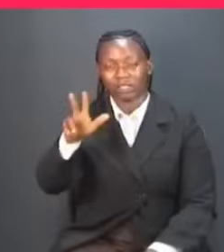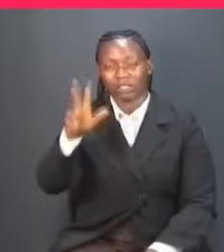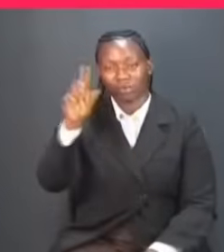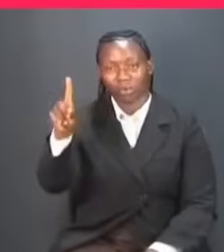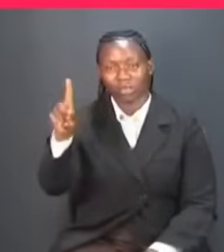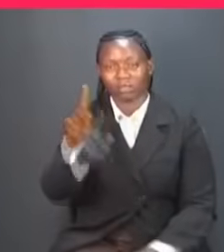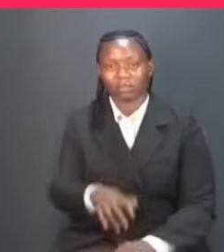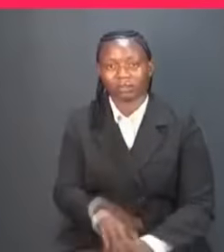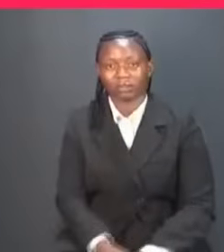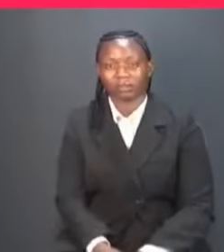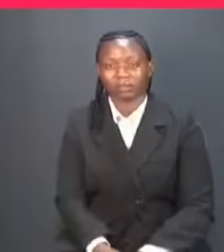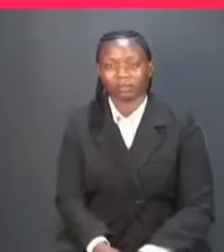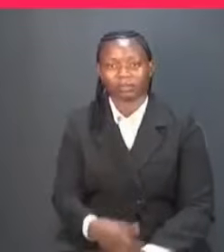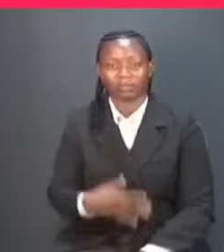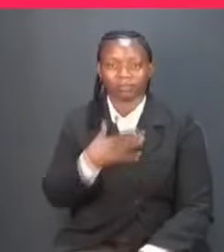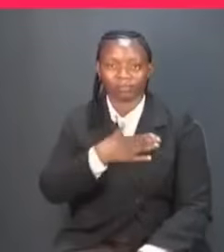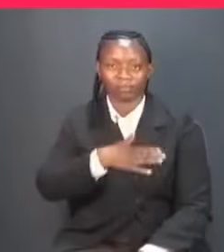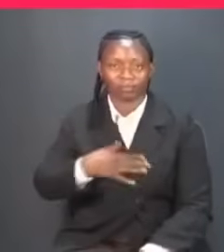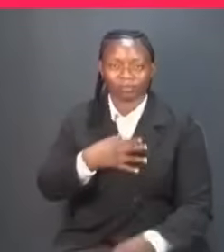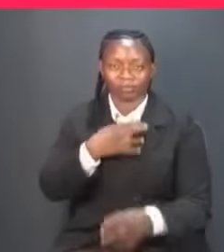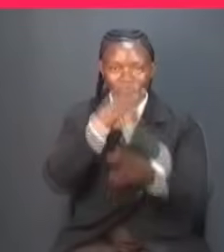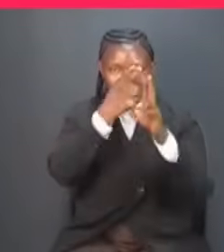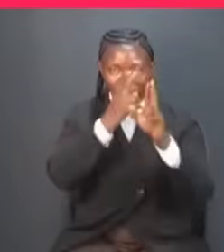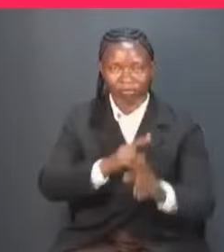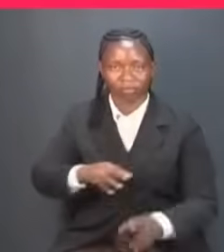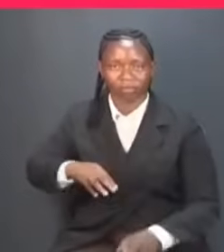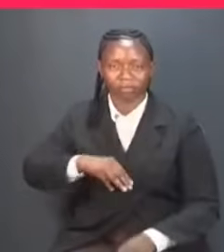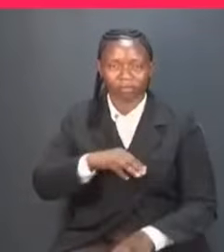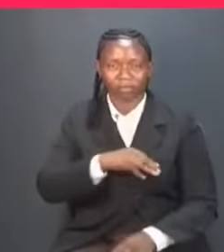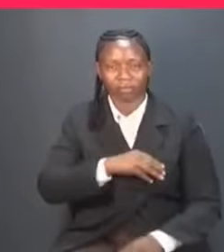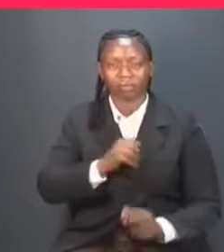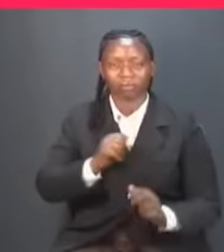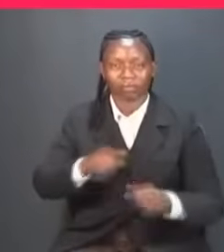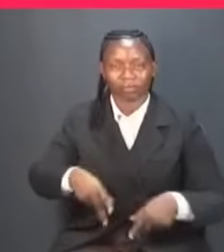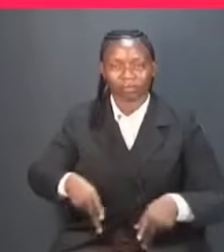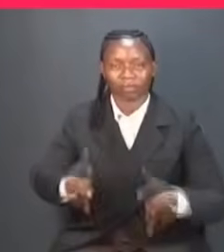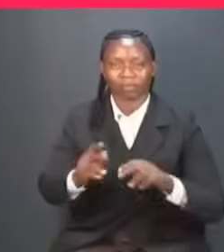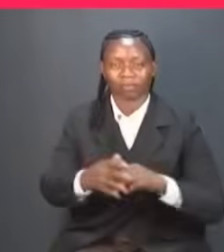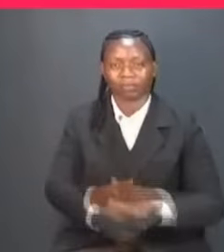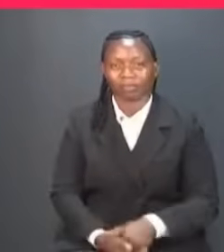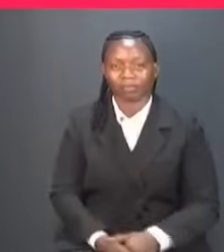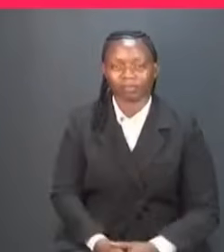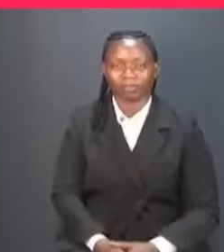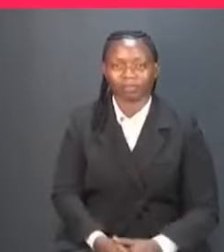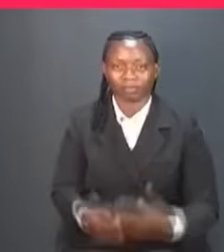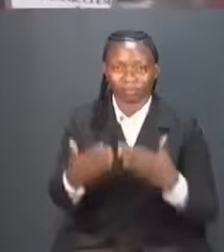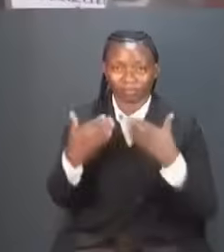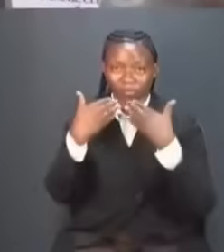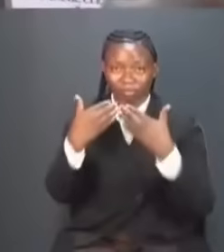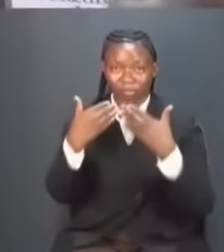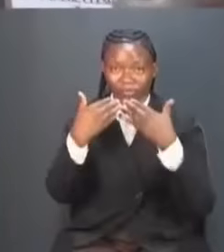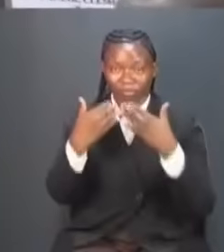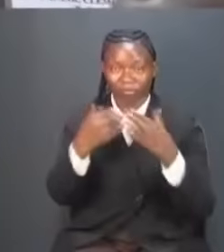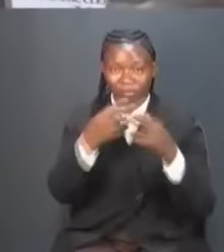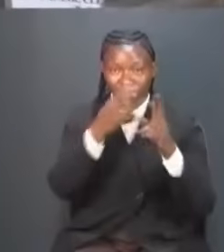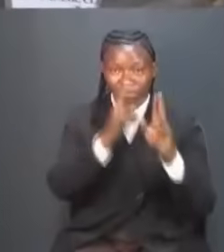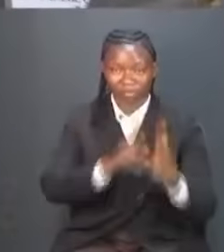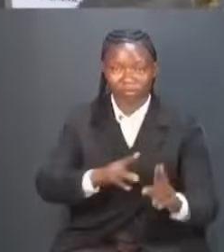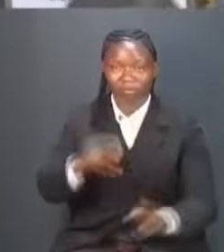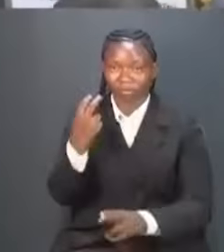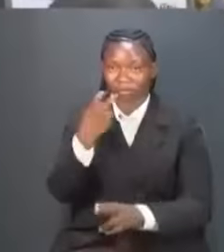431. Please, Honorable member, you may do so now. Thank you, Right Honorable